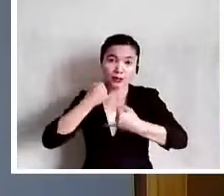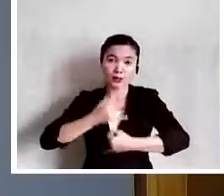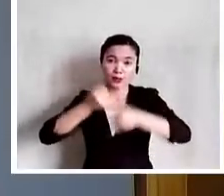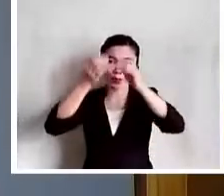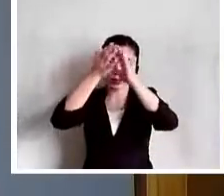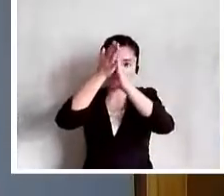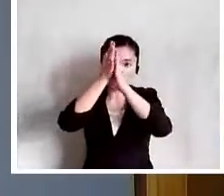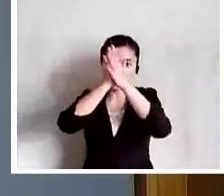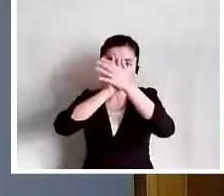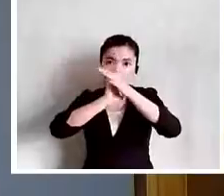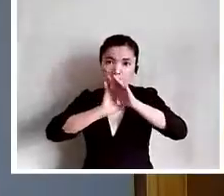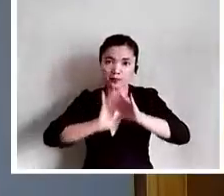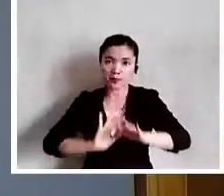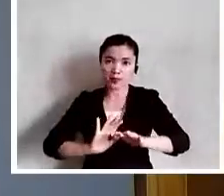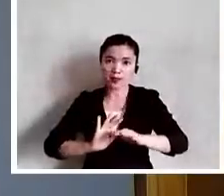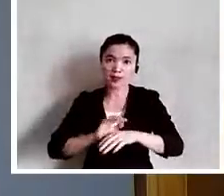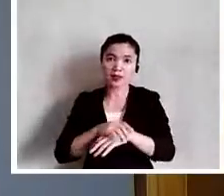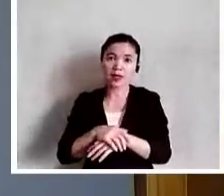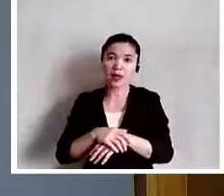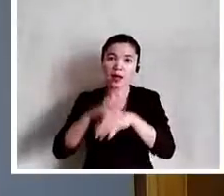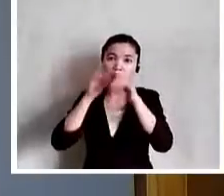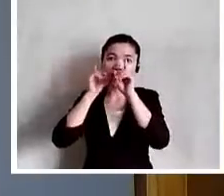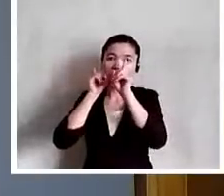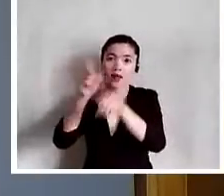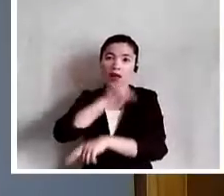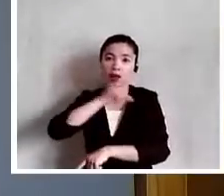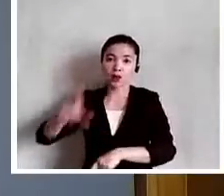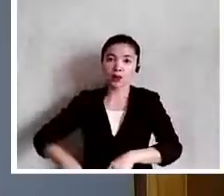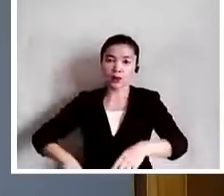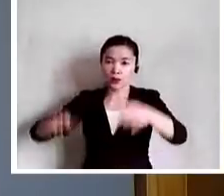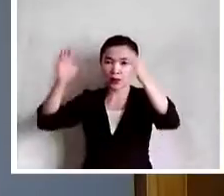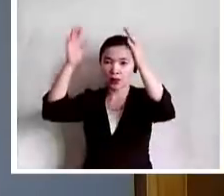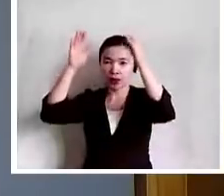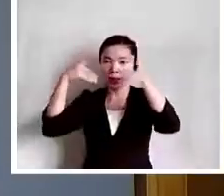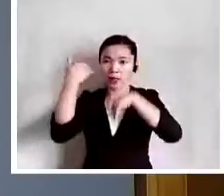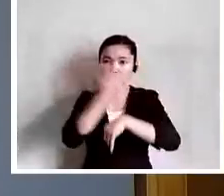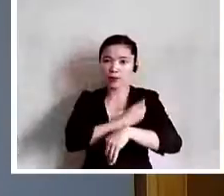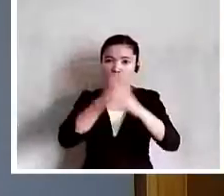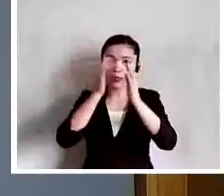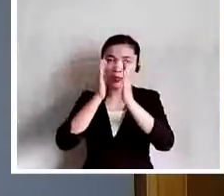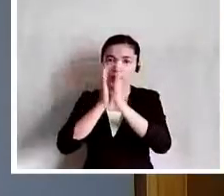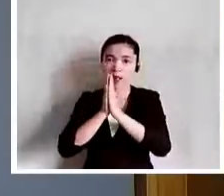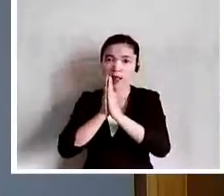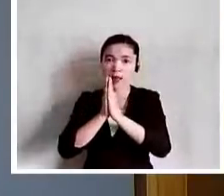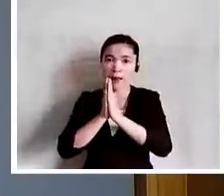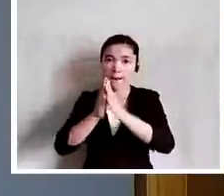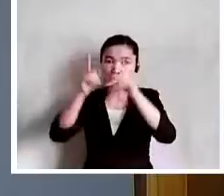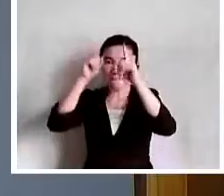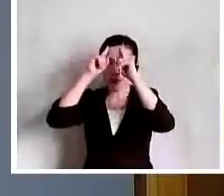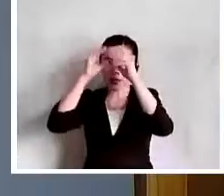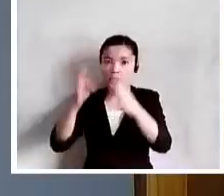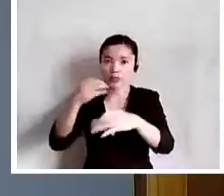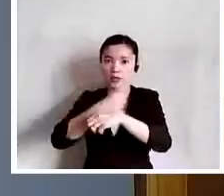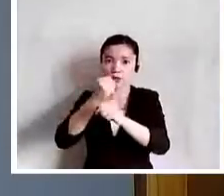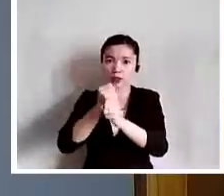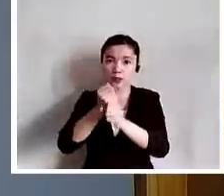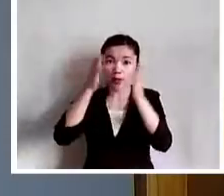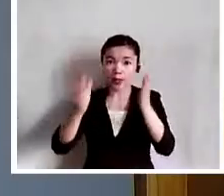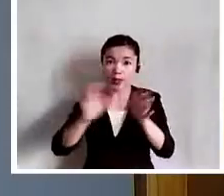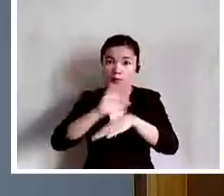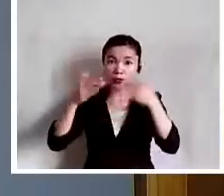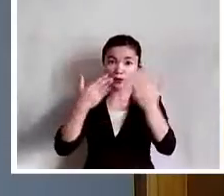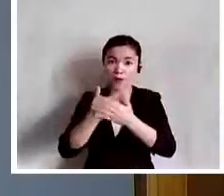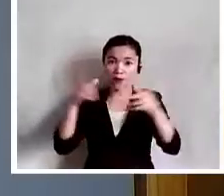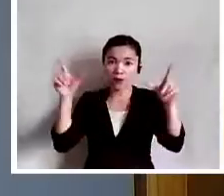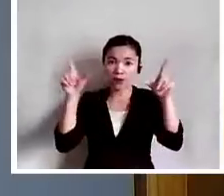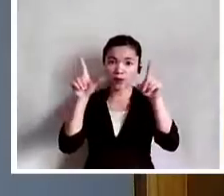us pray to the Lord. Lord, hear our prayer. For decision makers at all levels, send